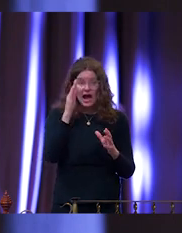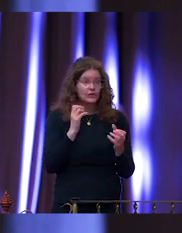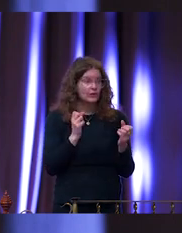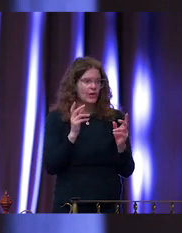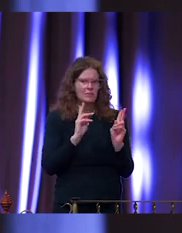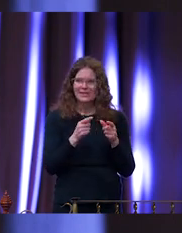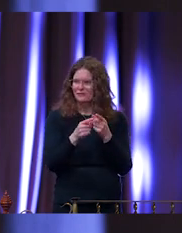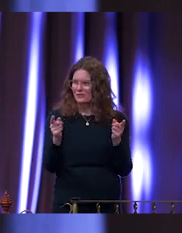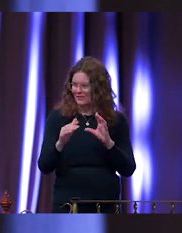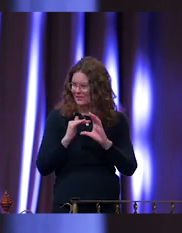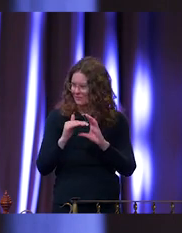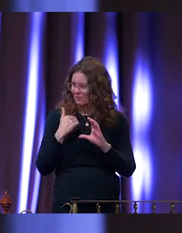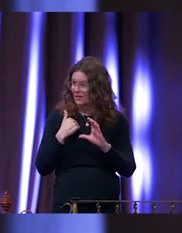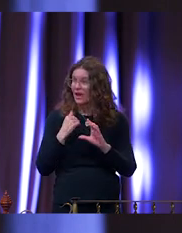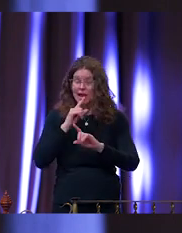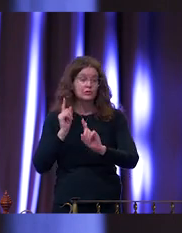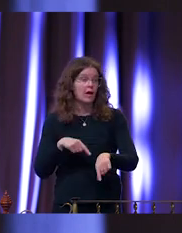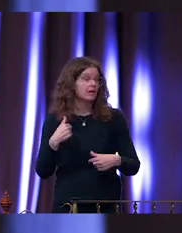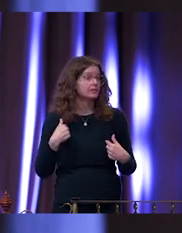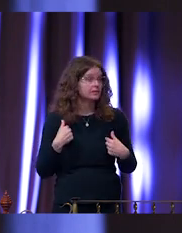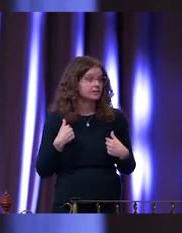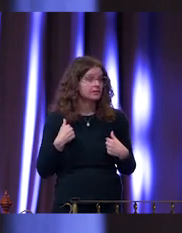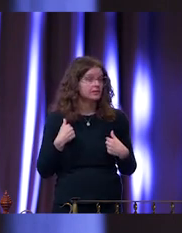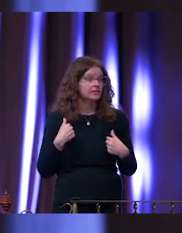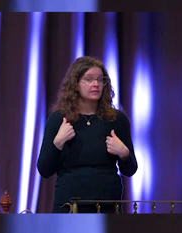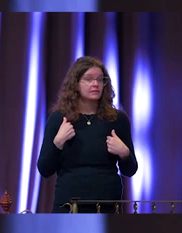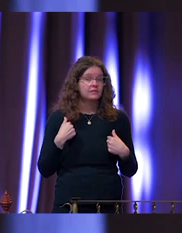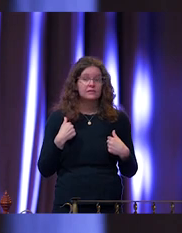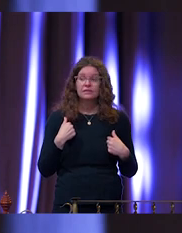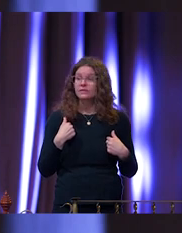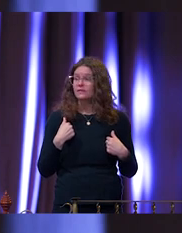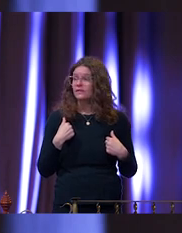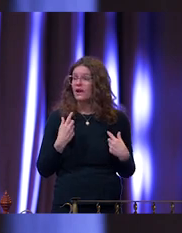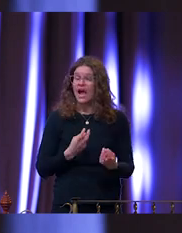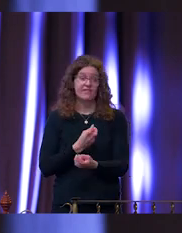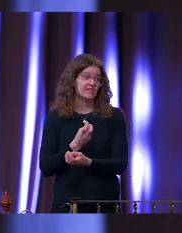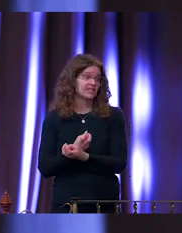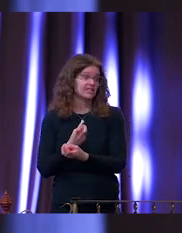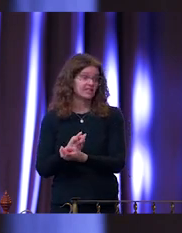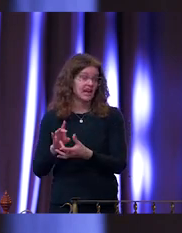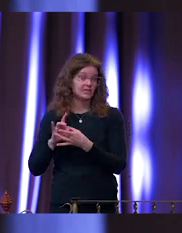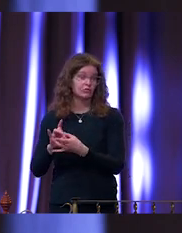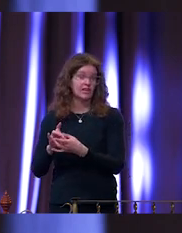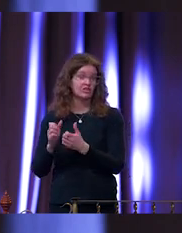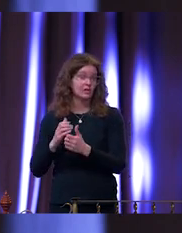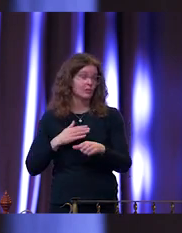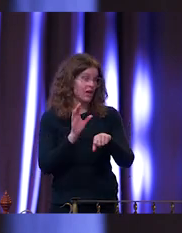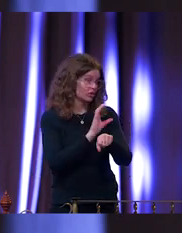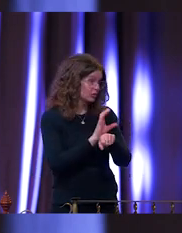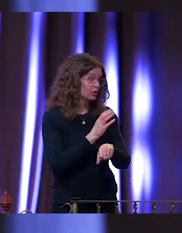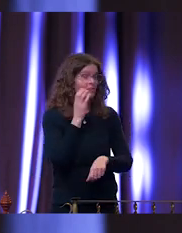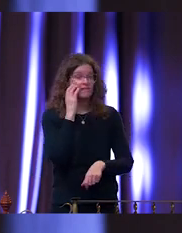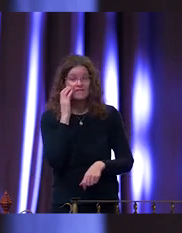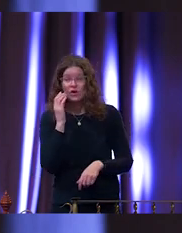group, but I am responsive. And I know that about myself because I have a very toxic relationship to my computer and my phone. If